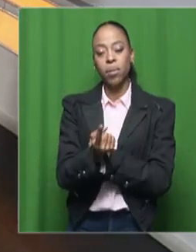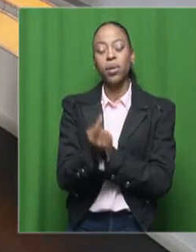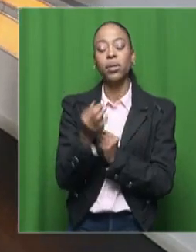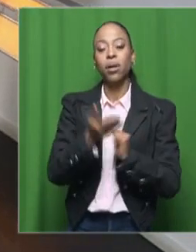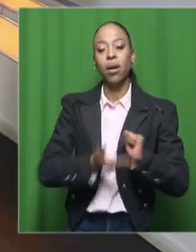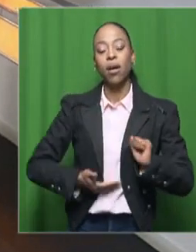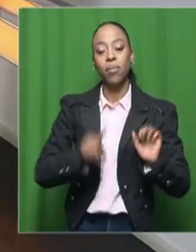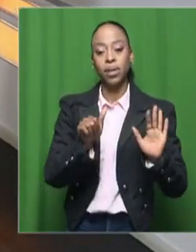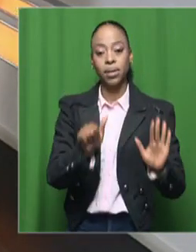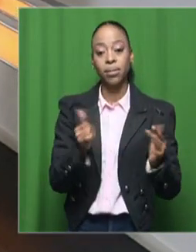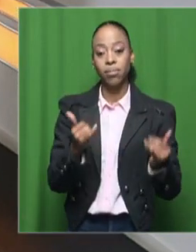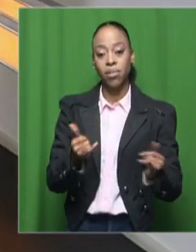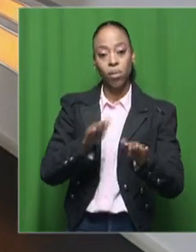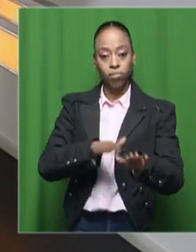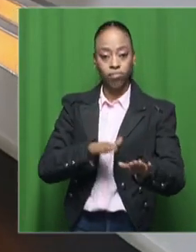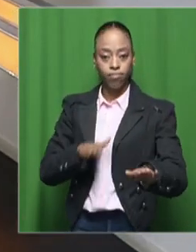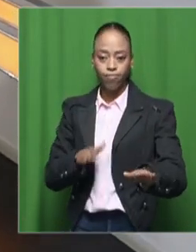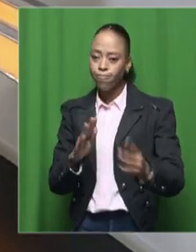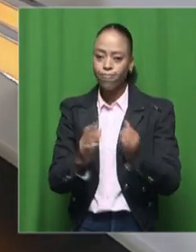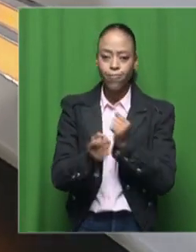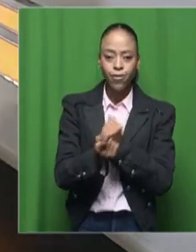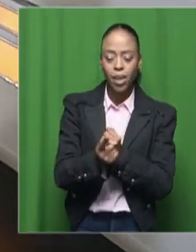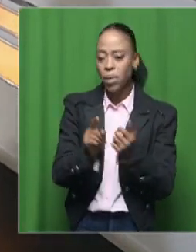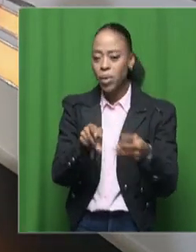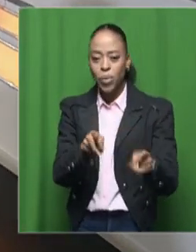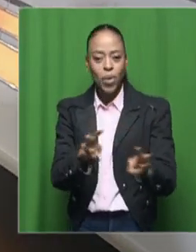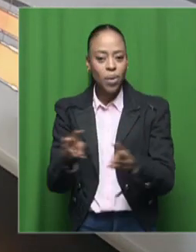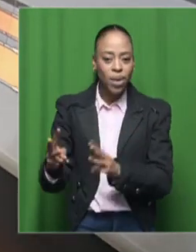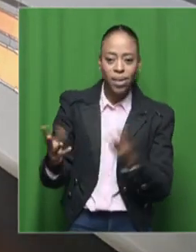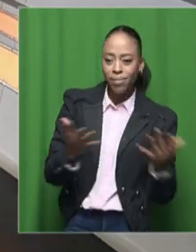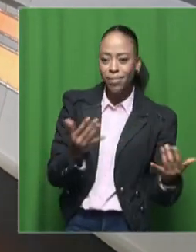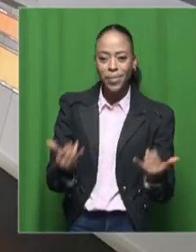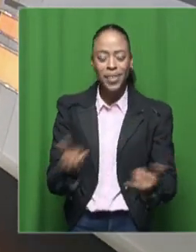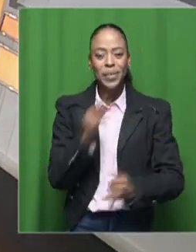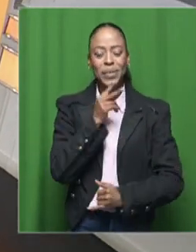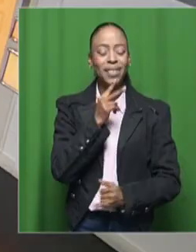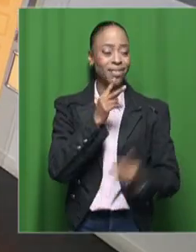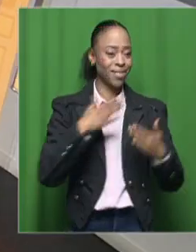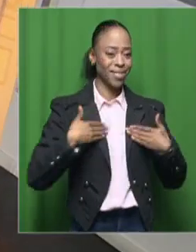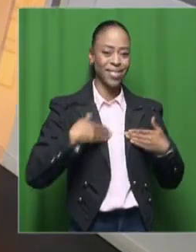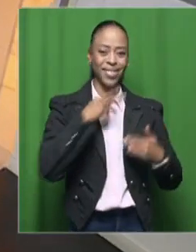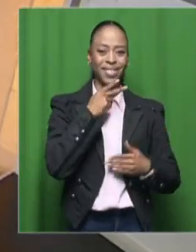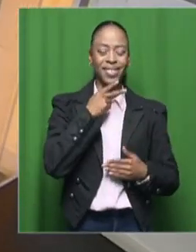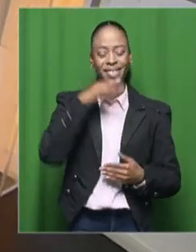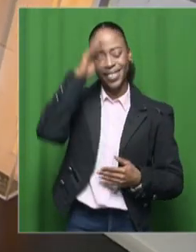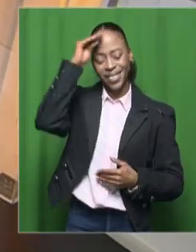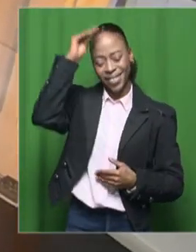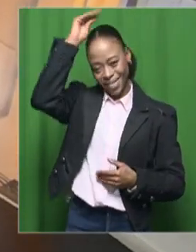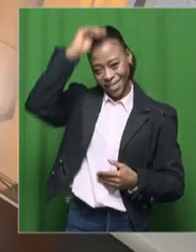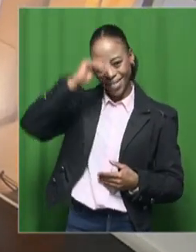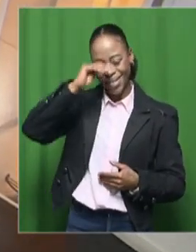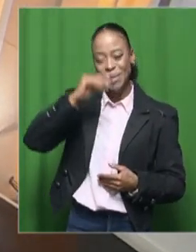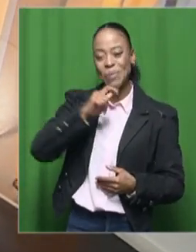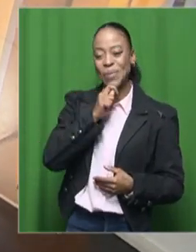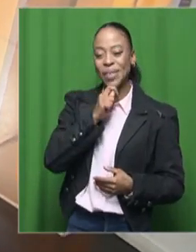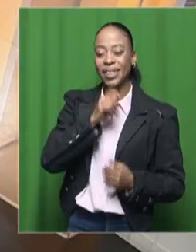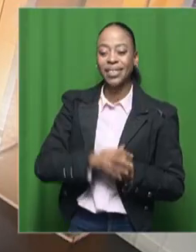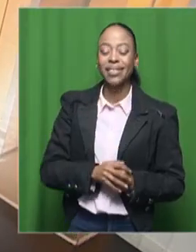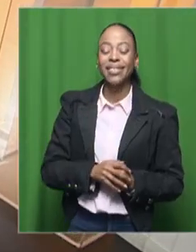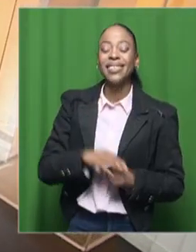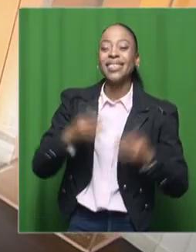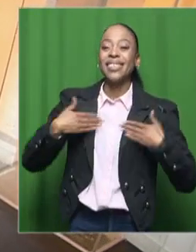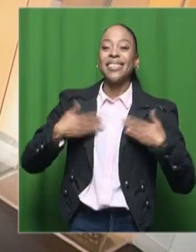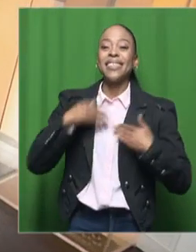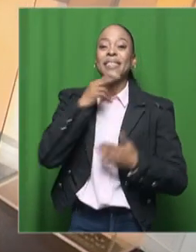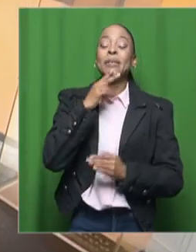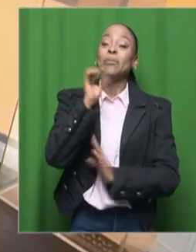It's time to check in with Rob Byrne to find out what's happening on that commute on this Friday. Happy Friday, Rob. Good morning. Happy Friday. FK, good morning